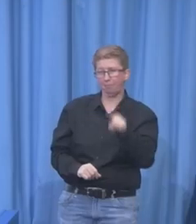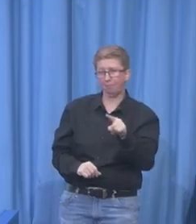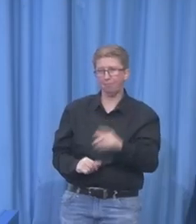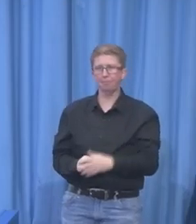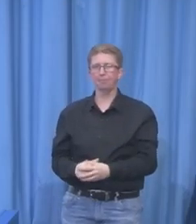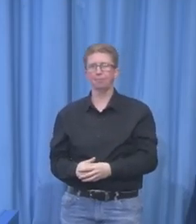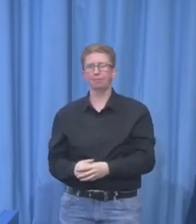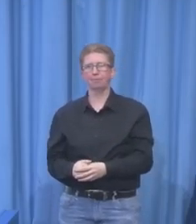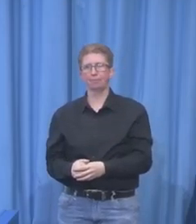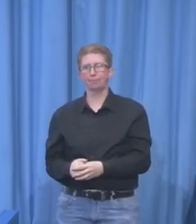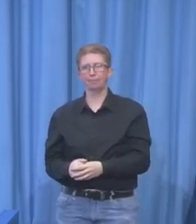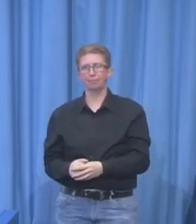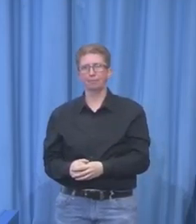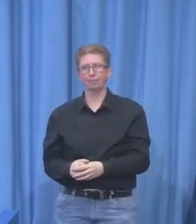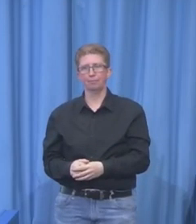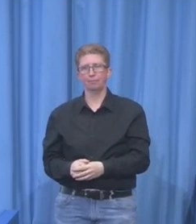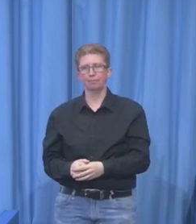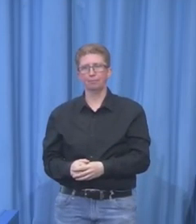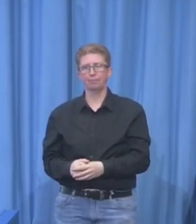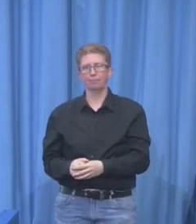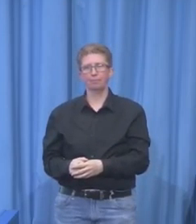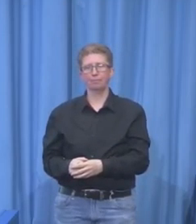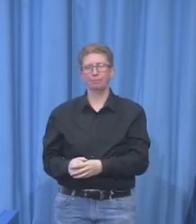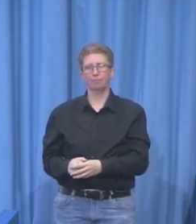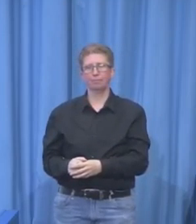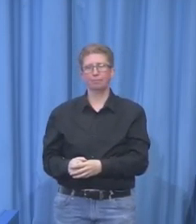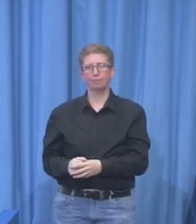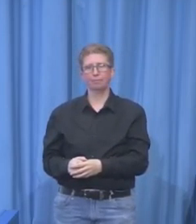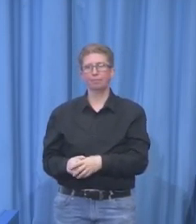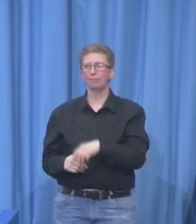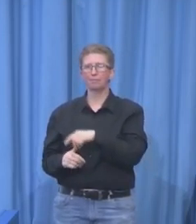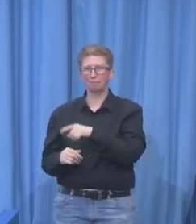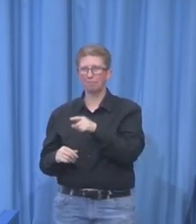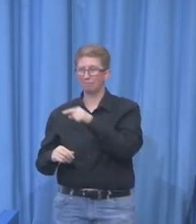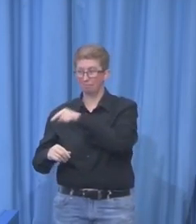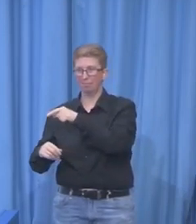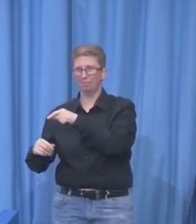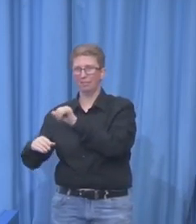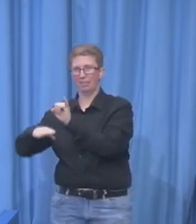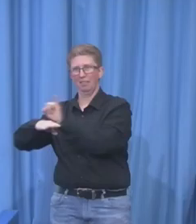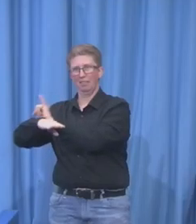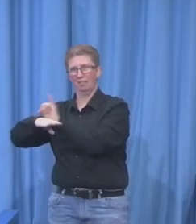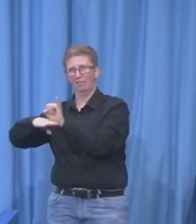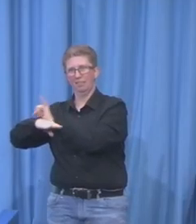internship to employment? And second, during internship, are they paid some